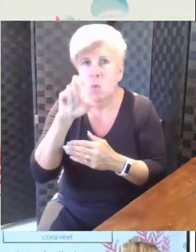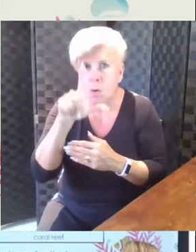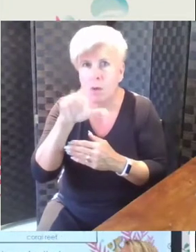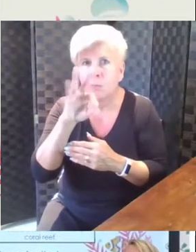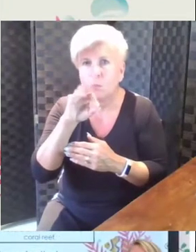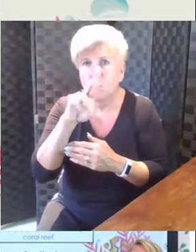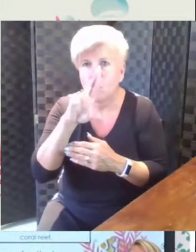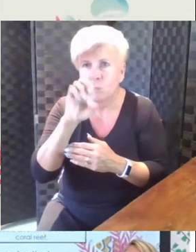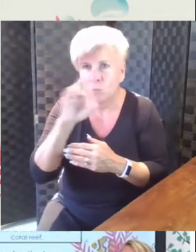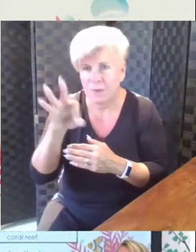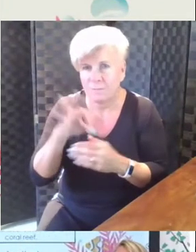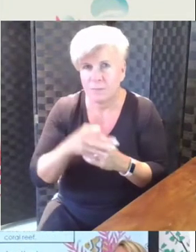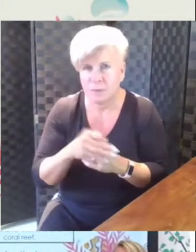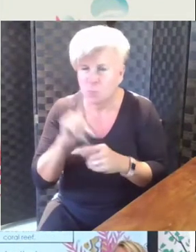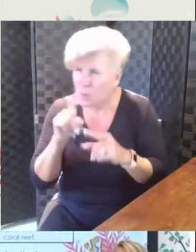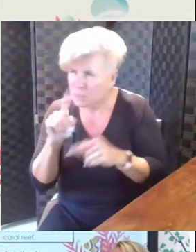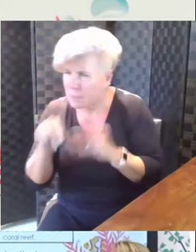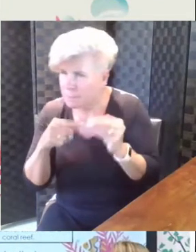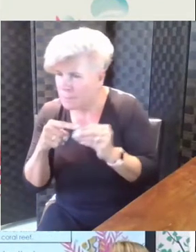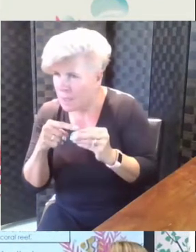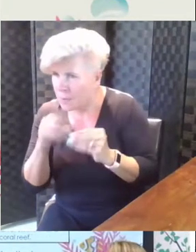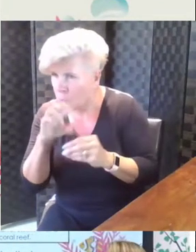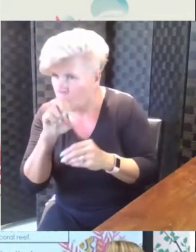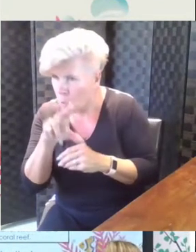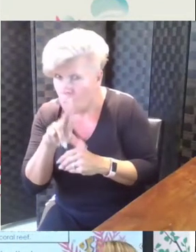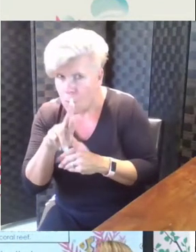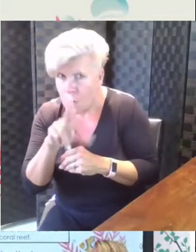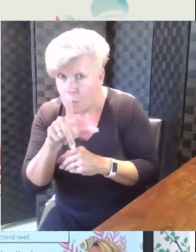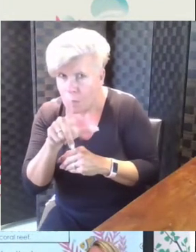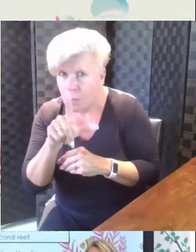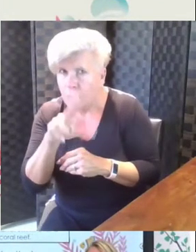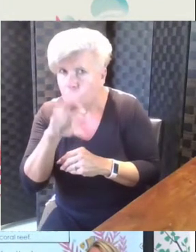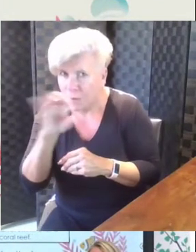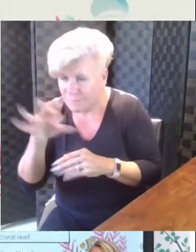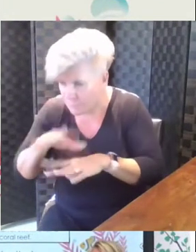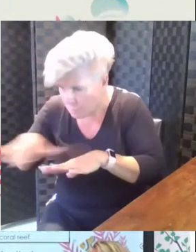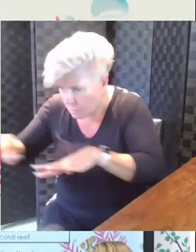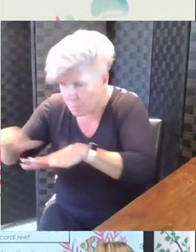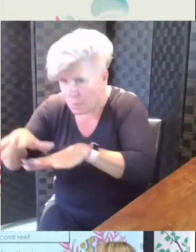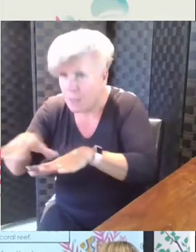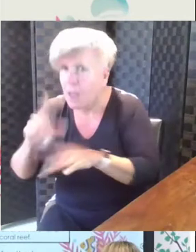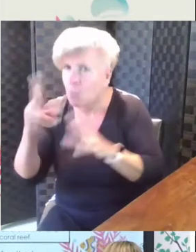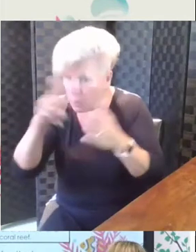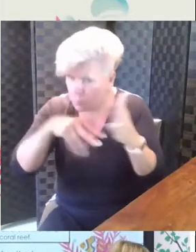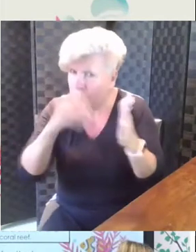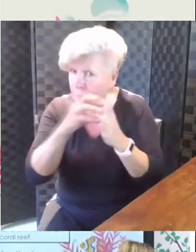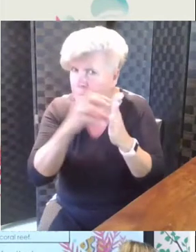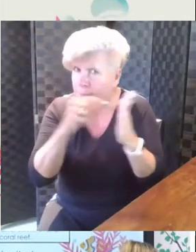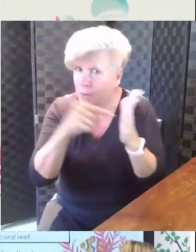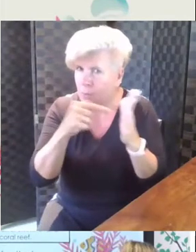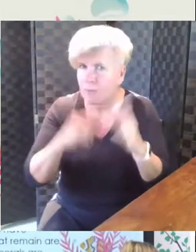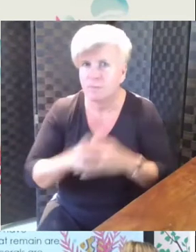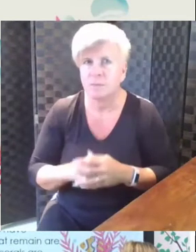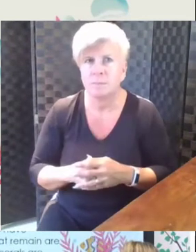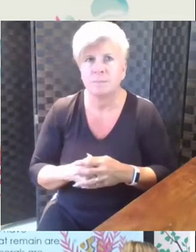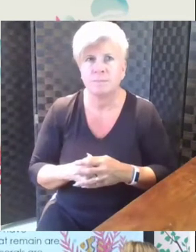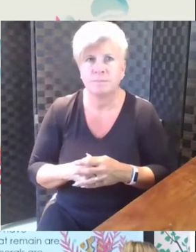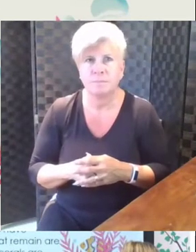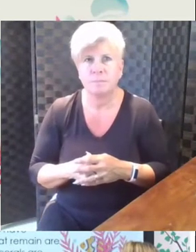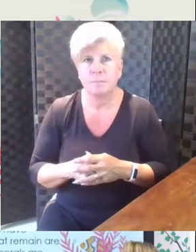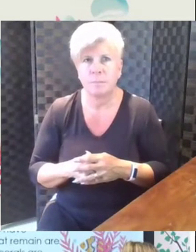is. So if I have any questions about coral reef and what it is, this will be the place I'd want to go and look.